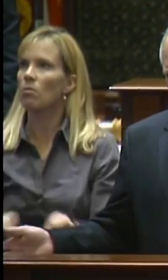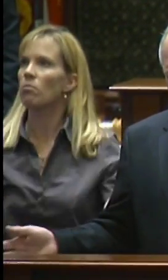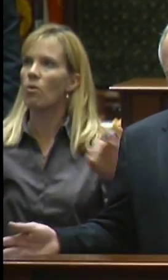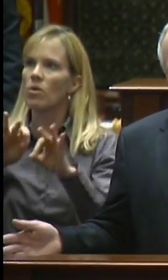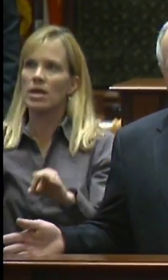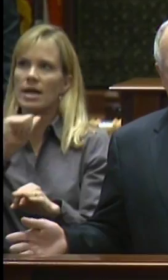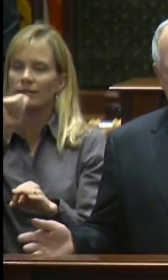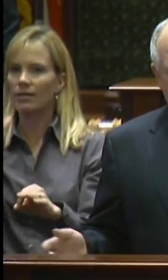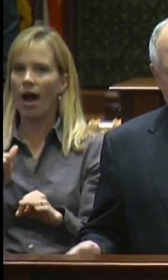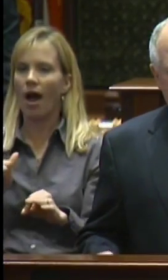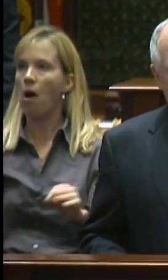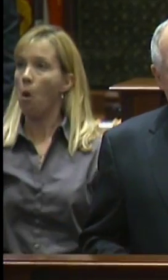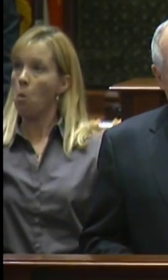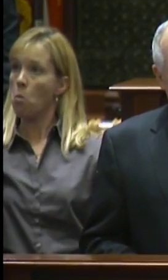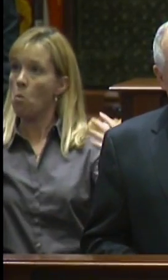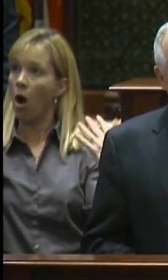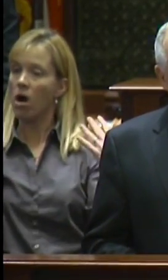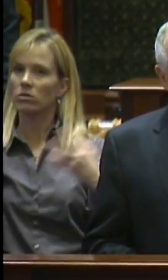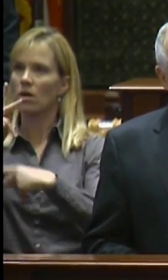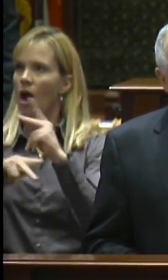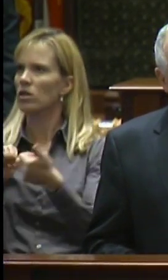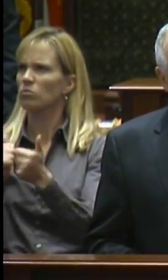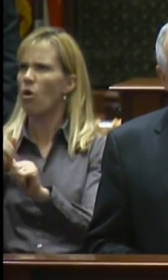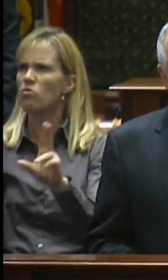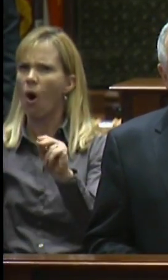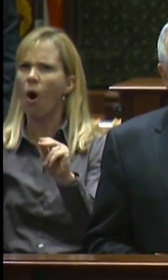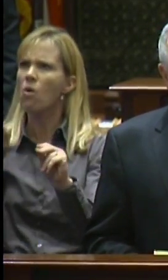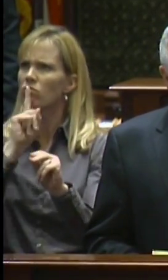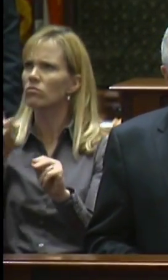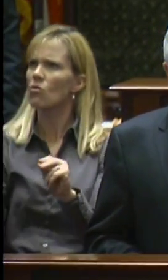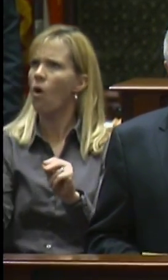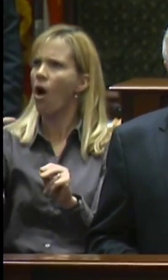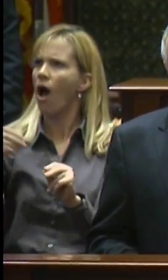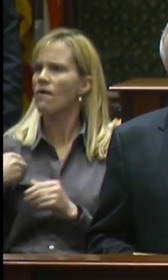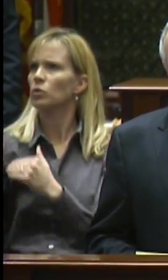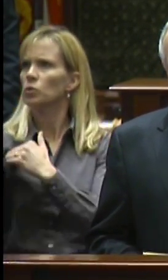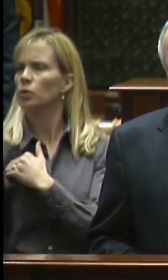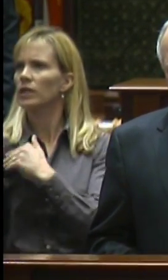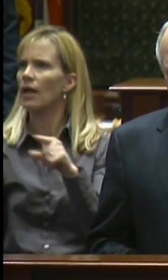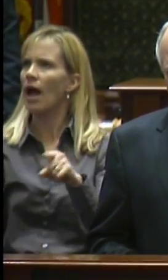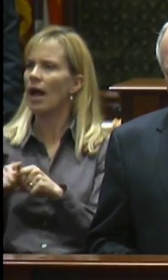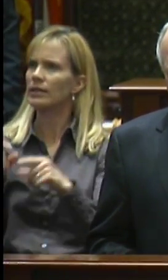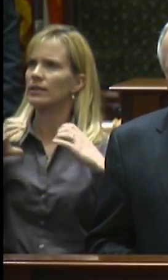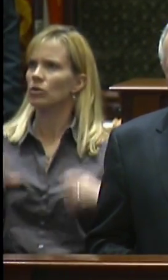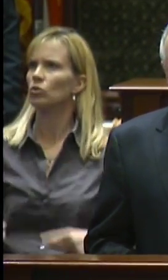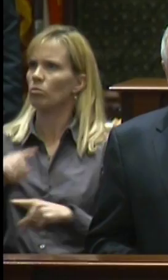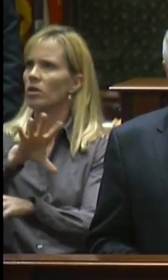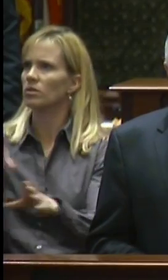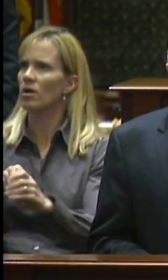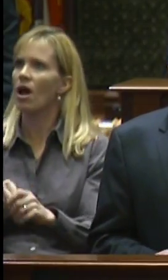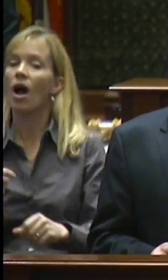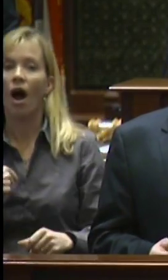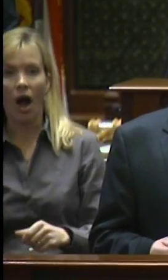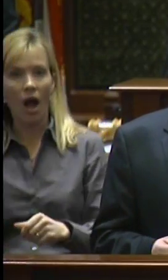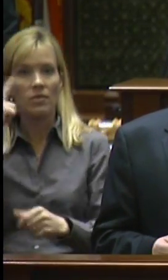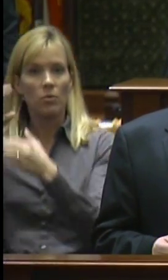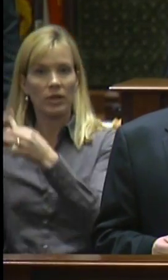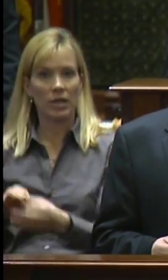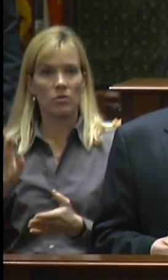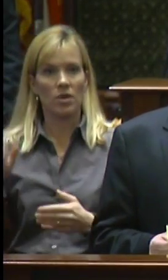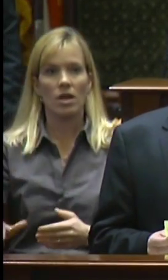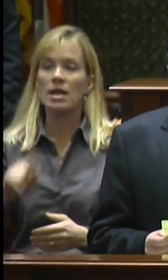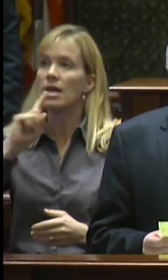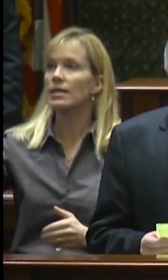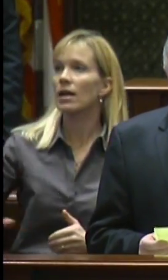It's not a spectator sport. It's something where all of us have a duty as citizens to participate. And I think related to that